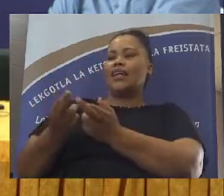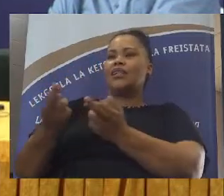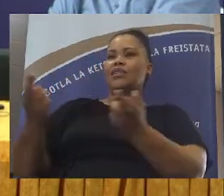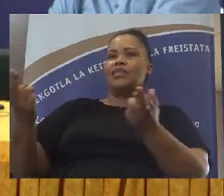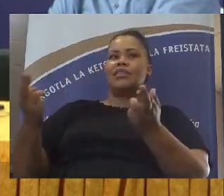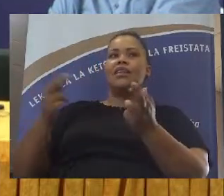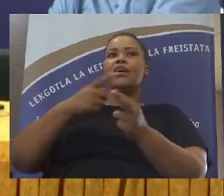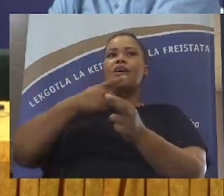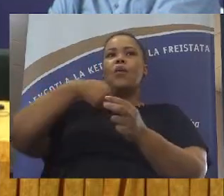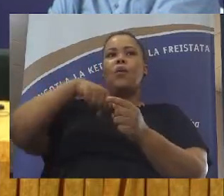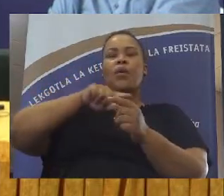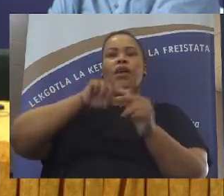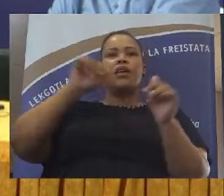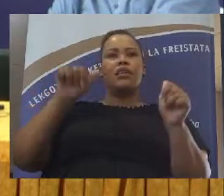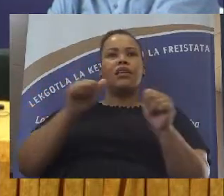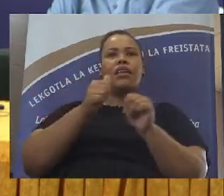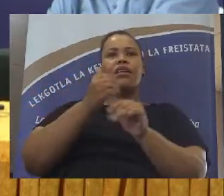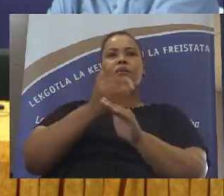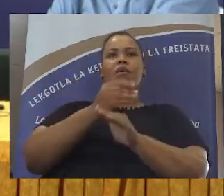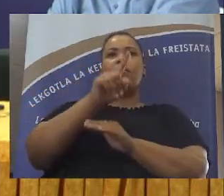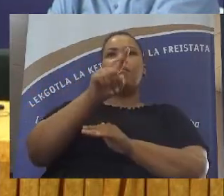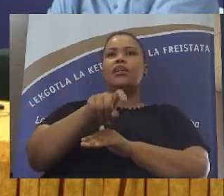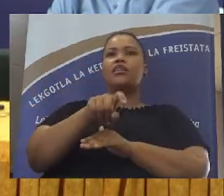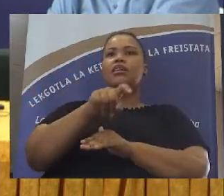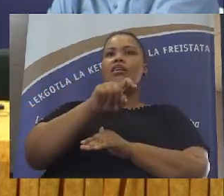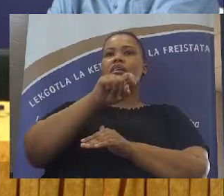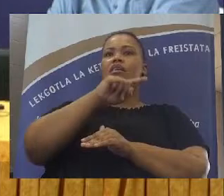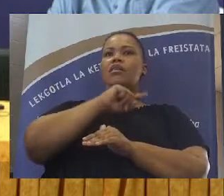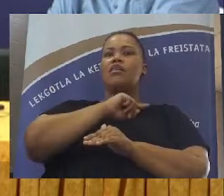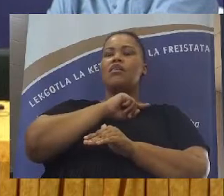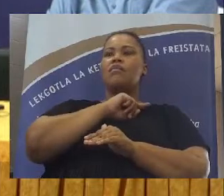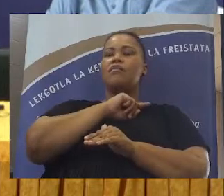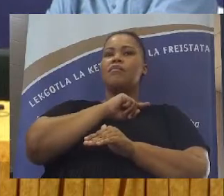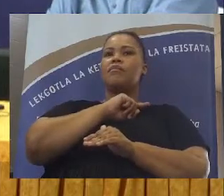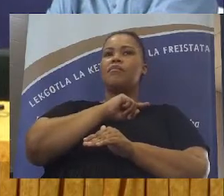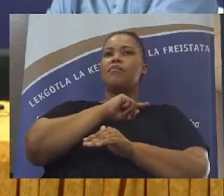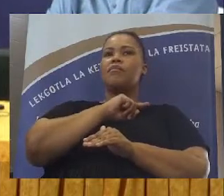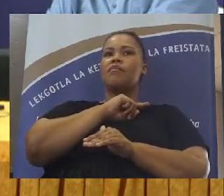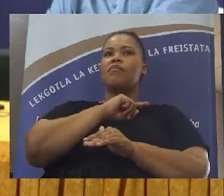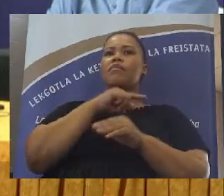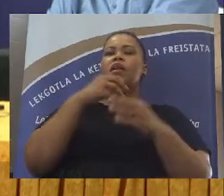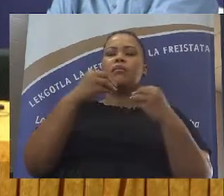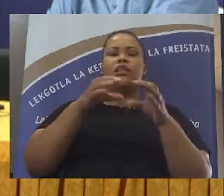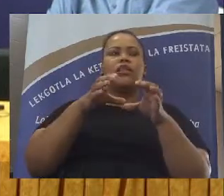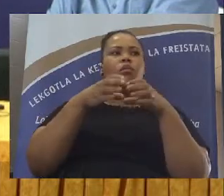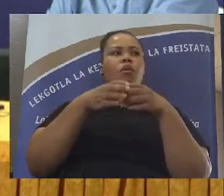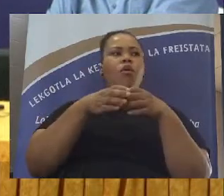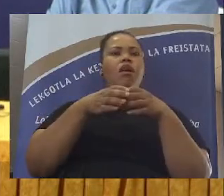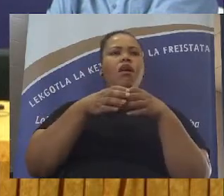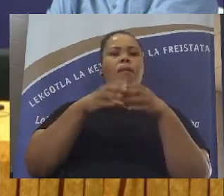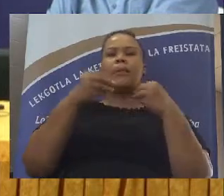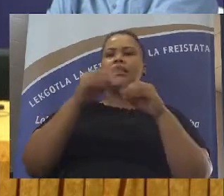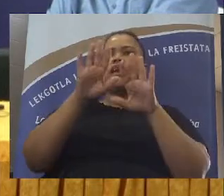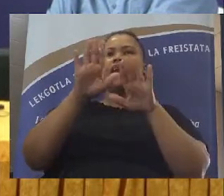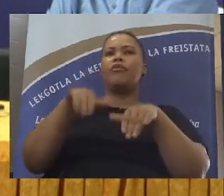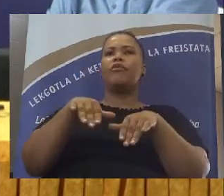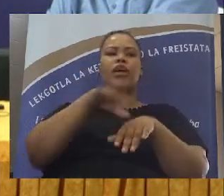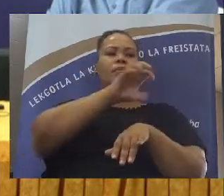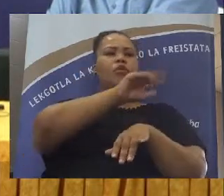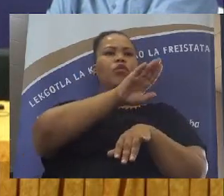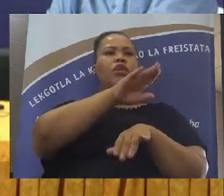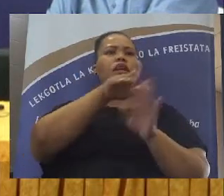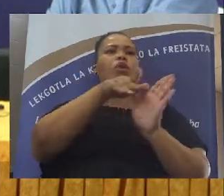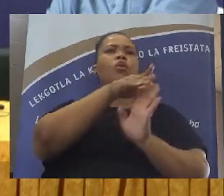them to make sure that they be able to do that. Why should a small entrepreneur leave her business alone and go to